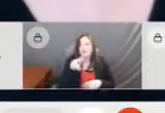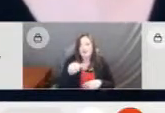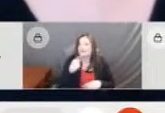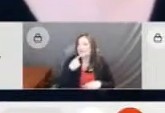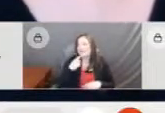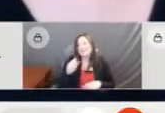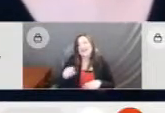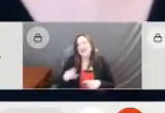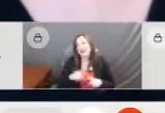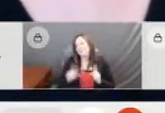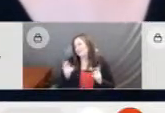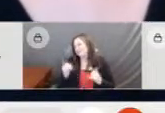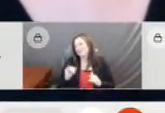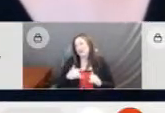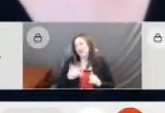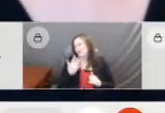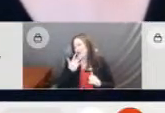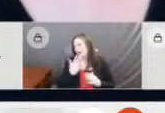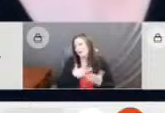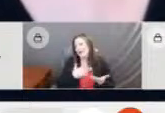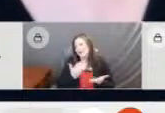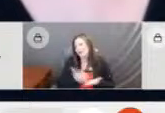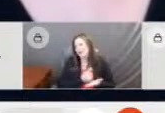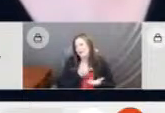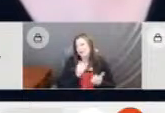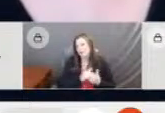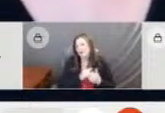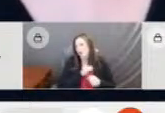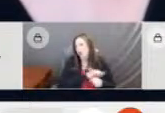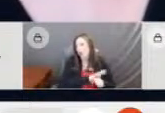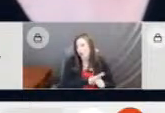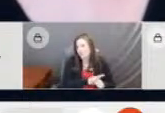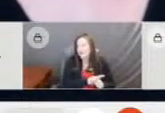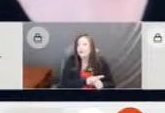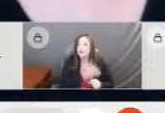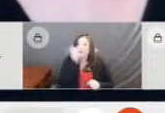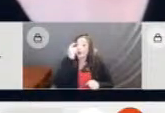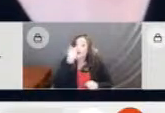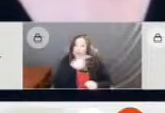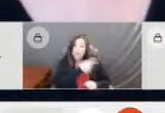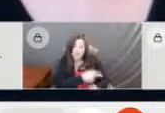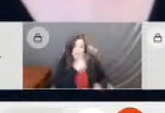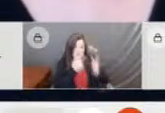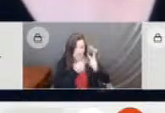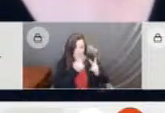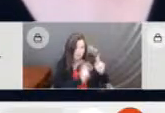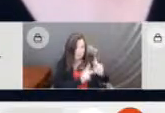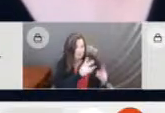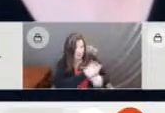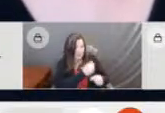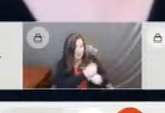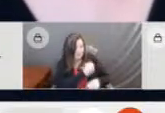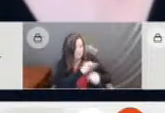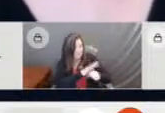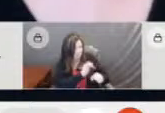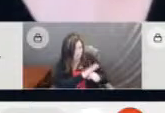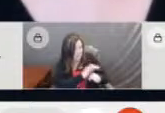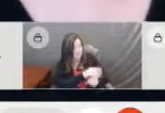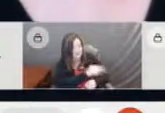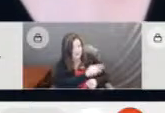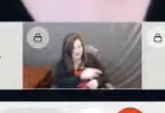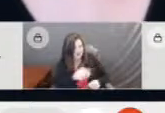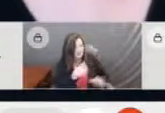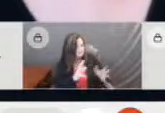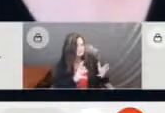still, I'd rather take my chances getting COVID because they're seeing a lot of people get COVID, be out from work